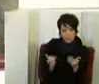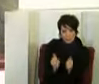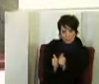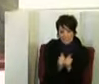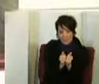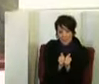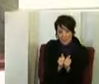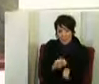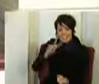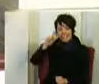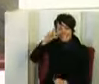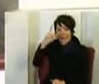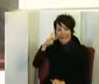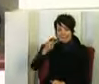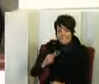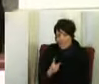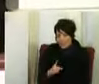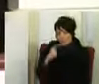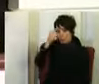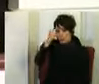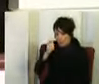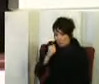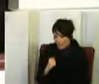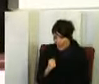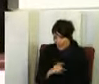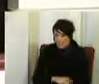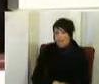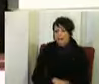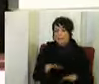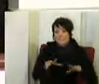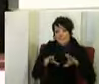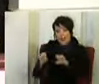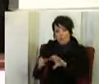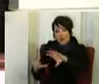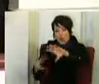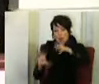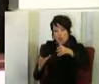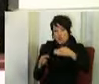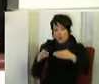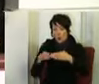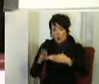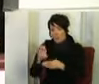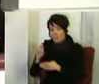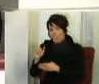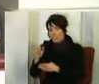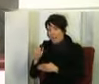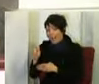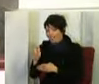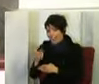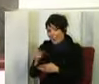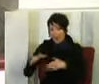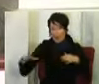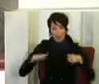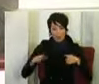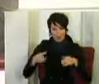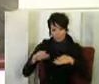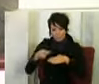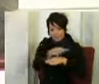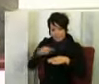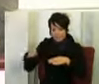second Tuesday of every month, we'll be taking over the laundry on the corner of Edgemont and Hollywood Boulevards, and we'll be